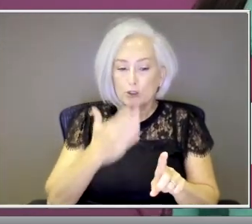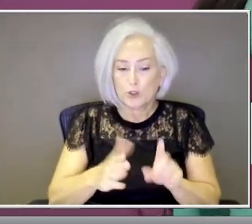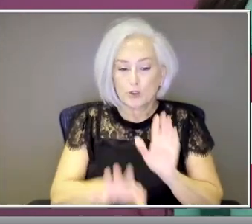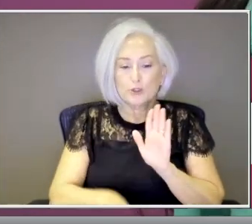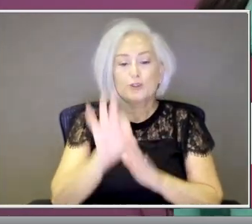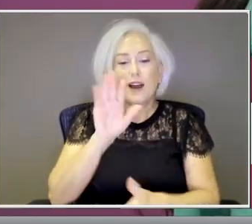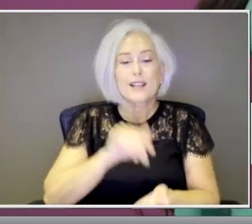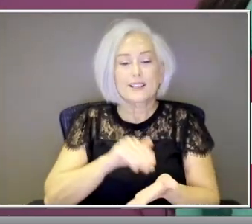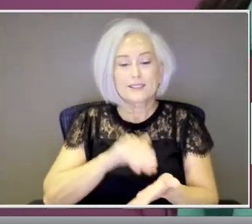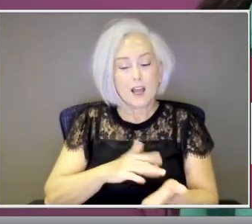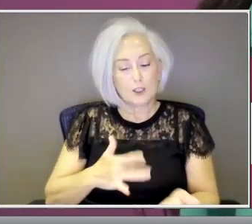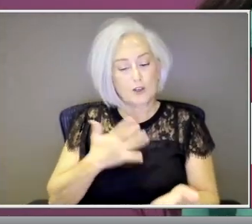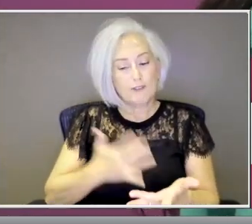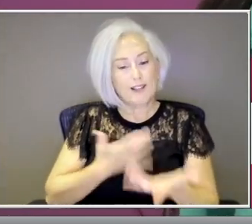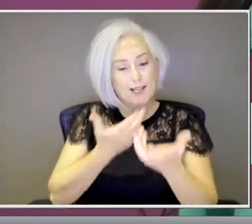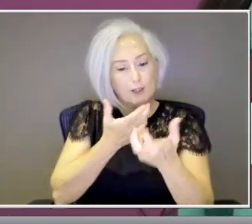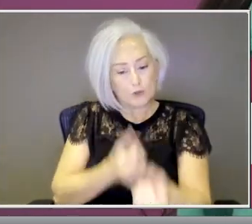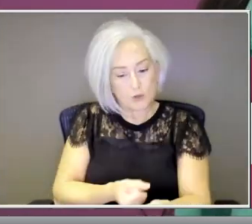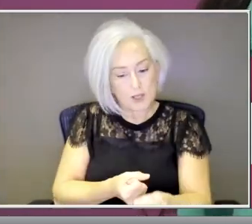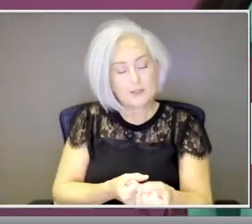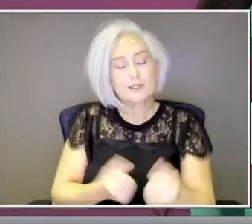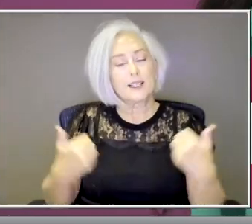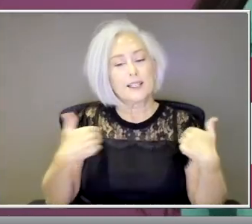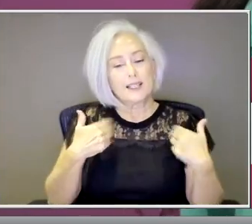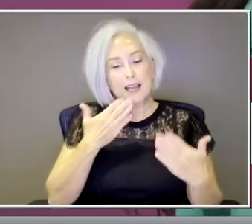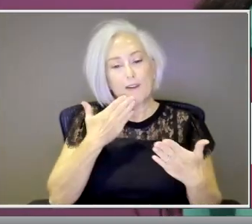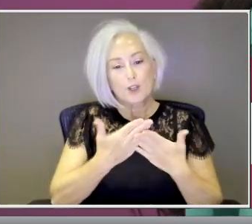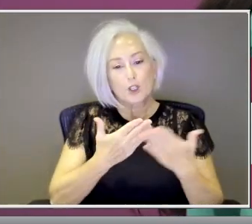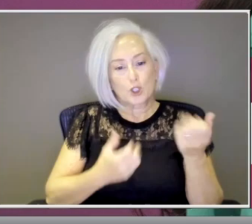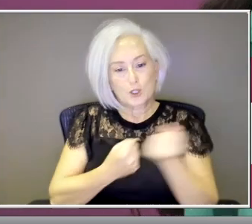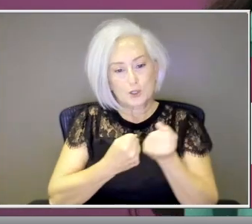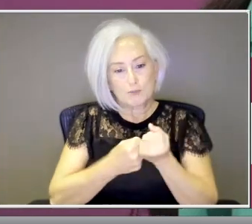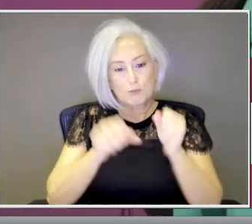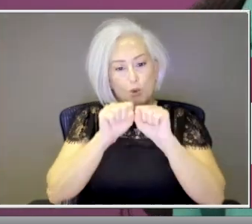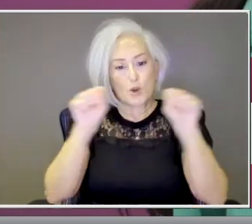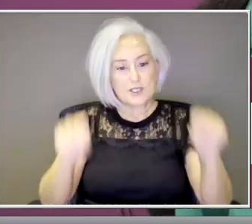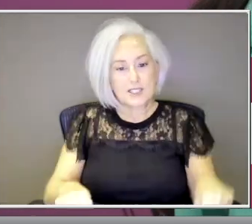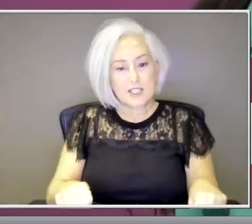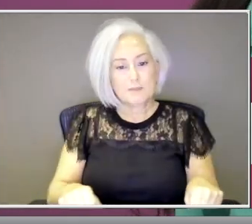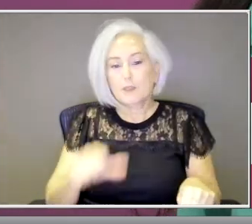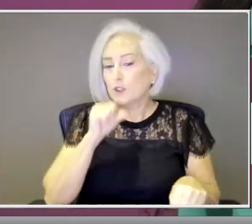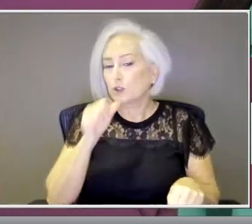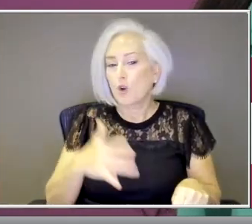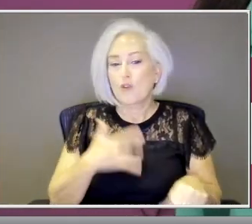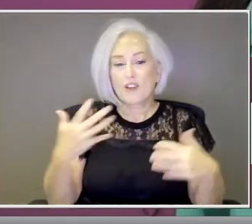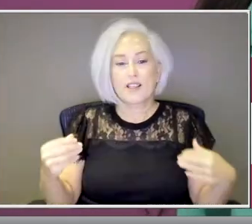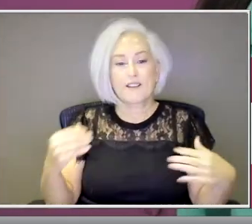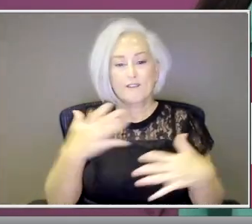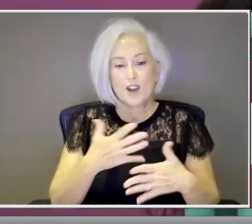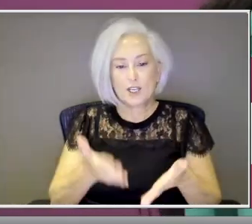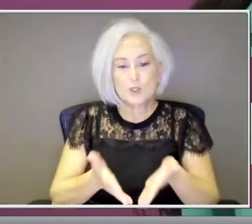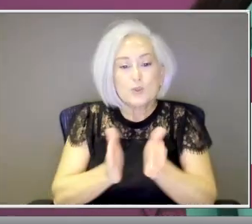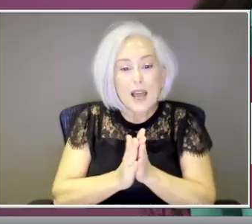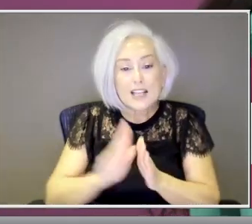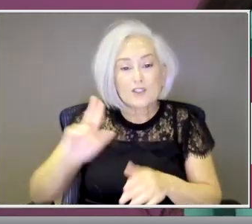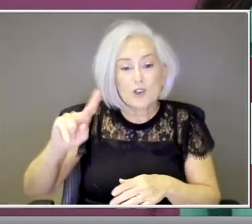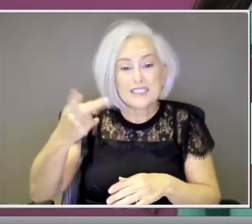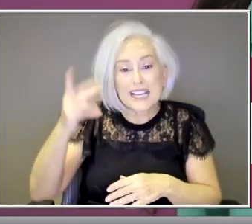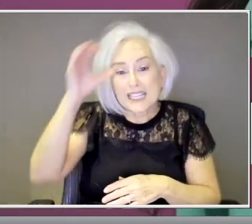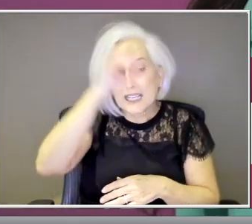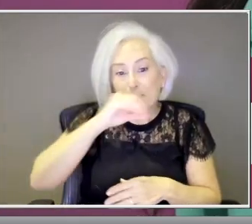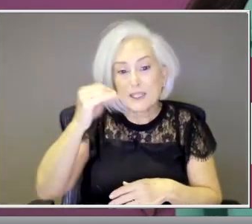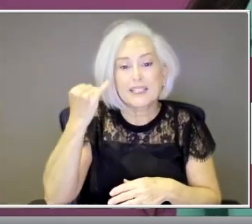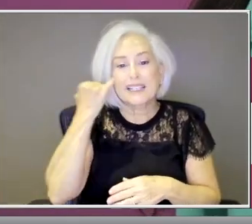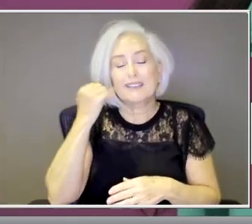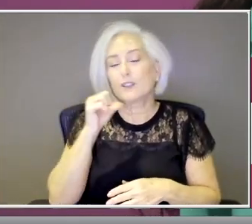have a good support system, and don't be afraid to ask for a second opinion if you don't feel comfortable with